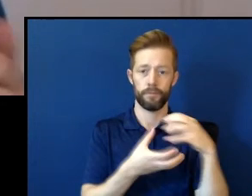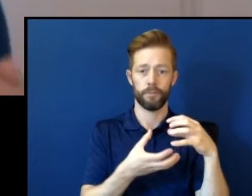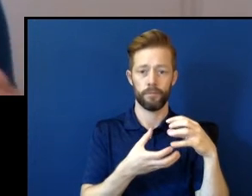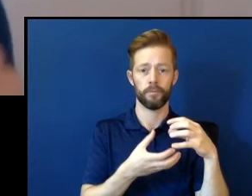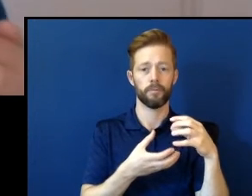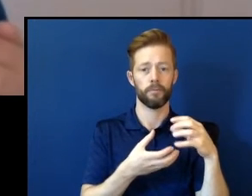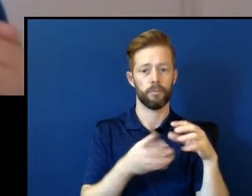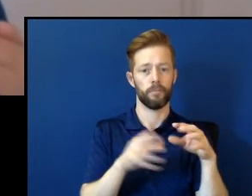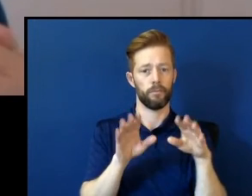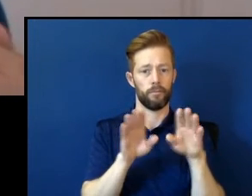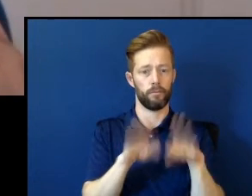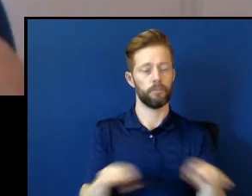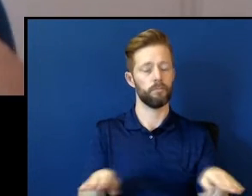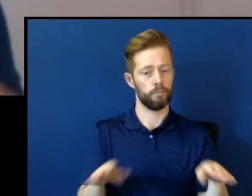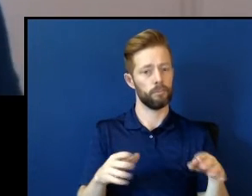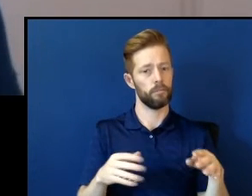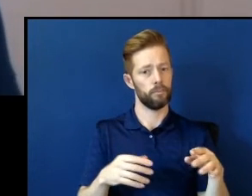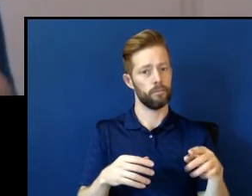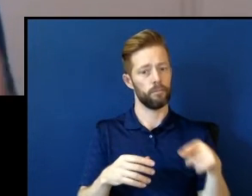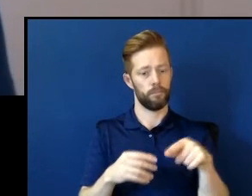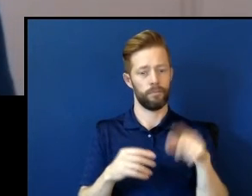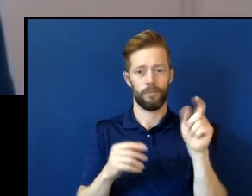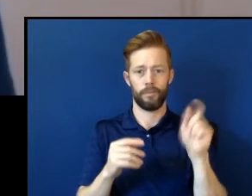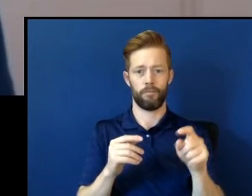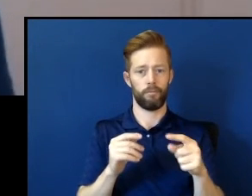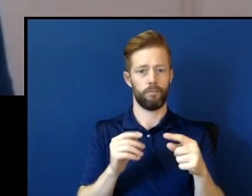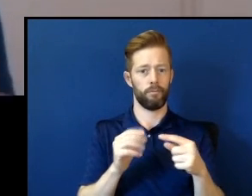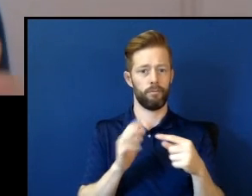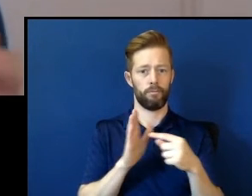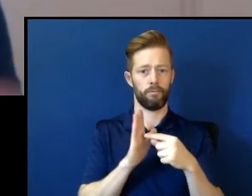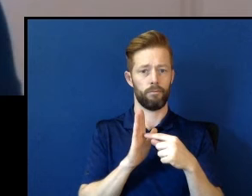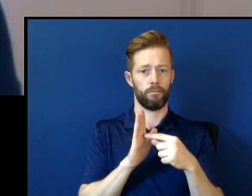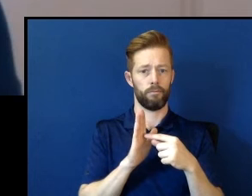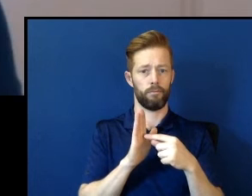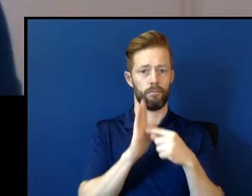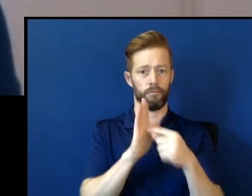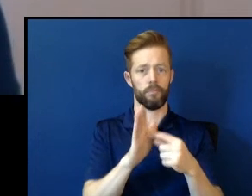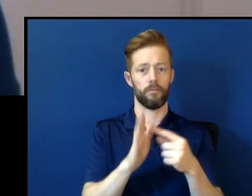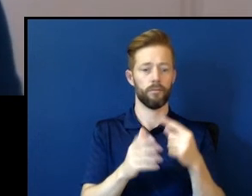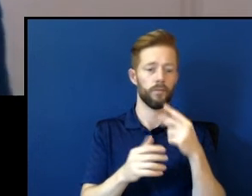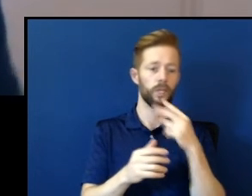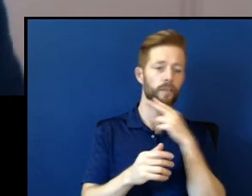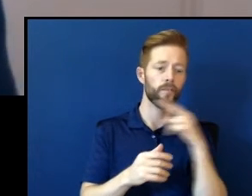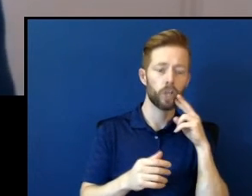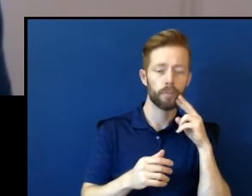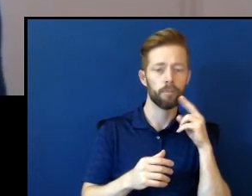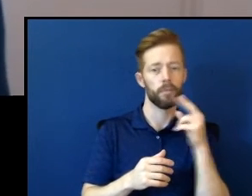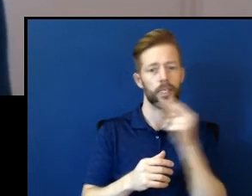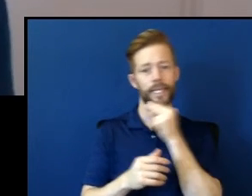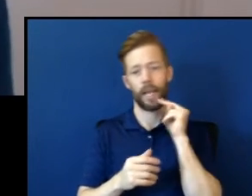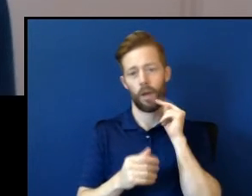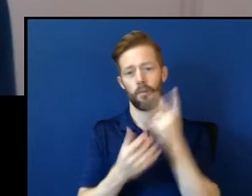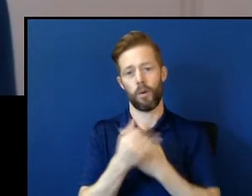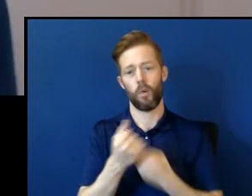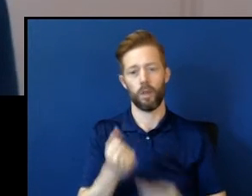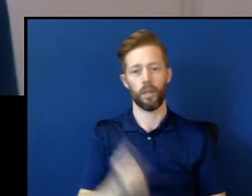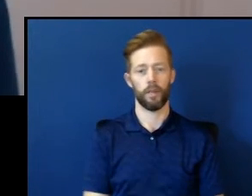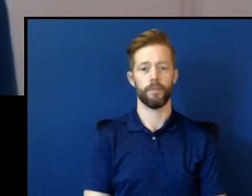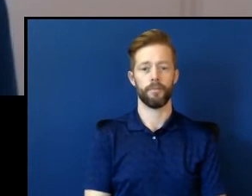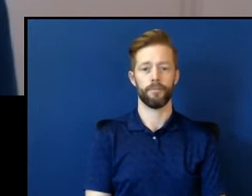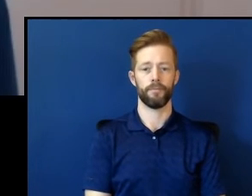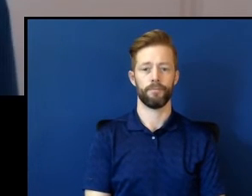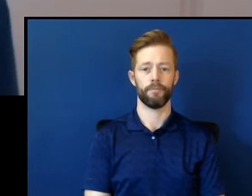that children need exposure to both types of language, both the verbs and the